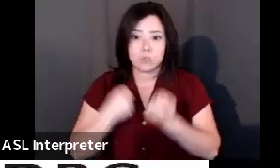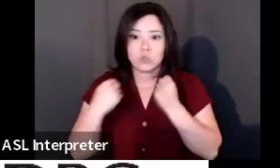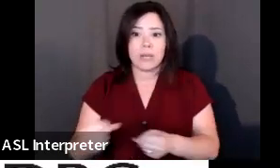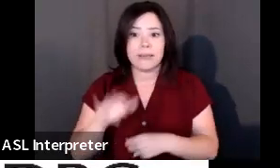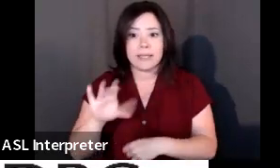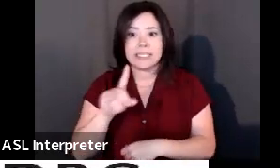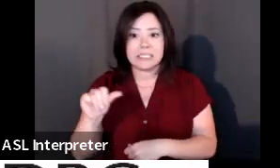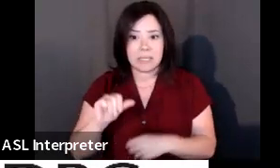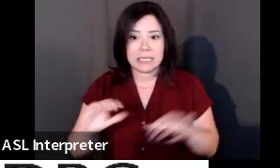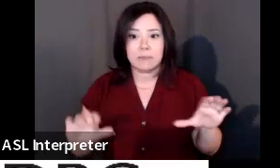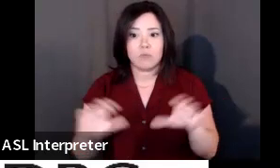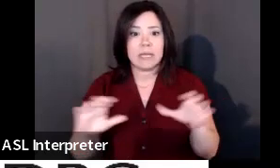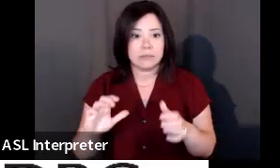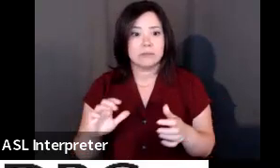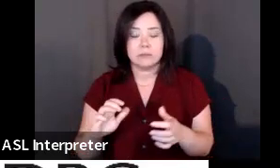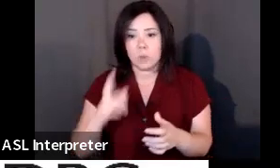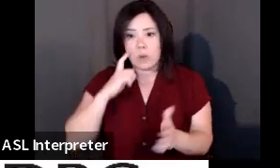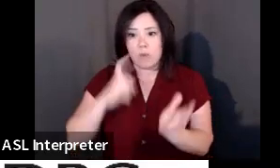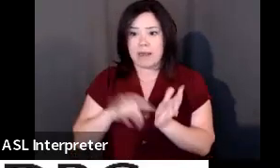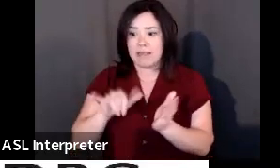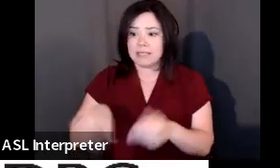as a natural and beautiful part,